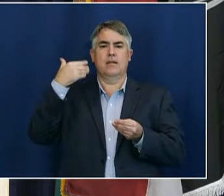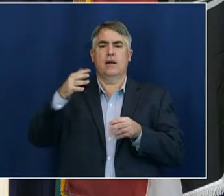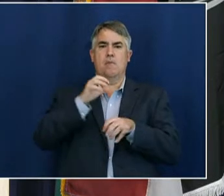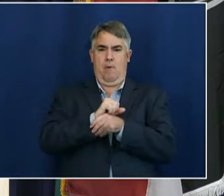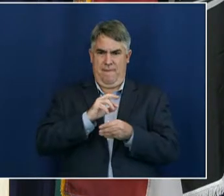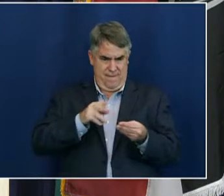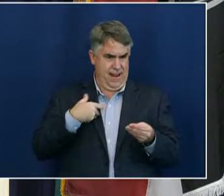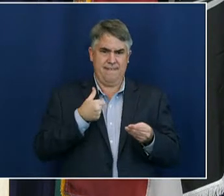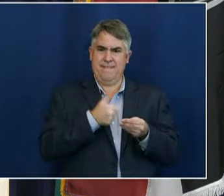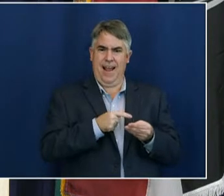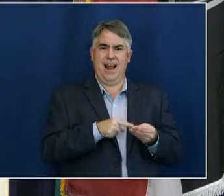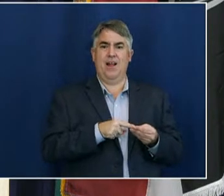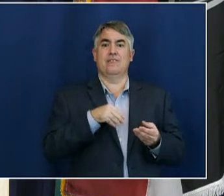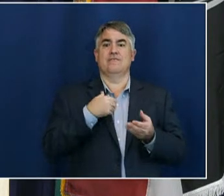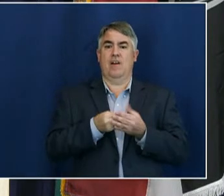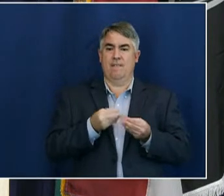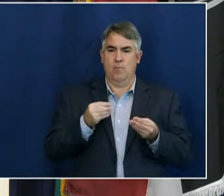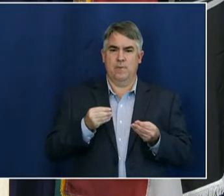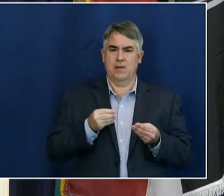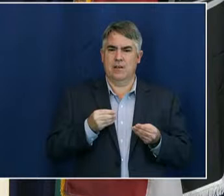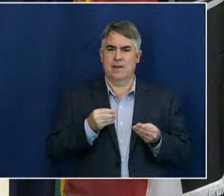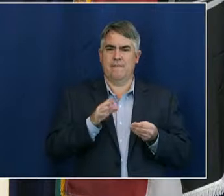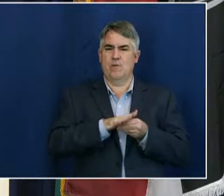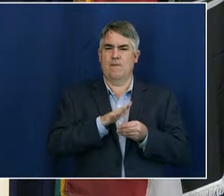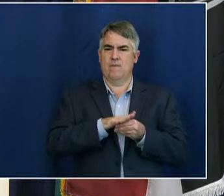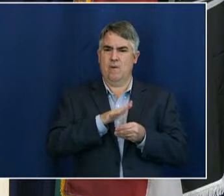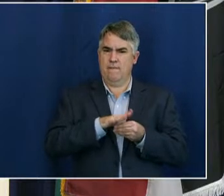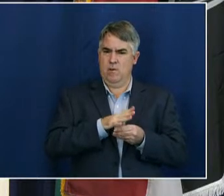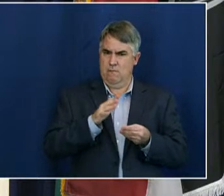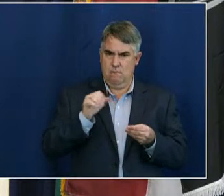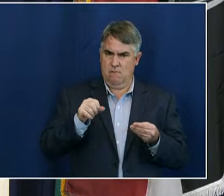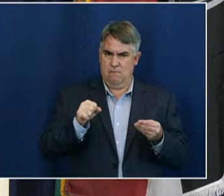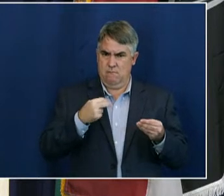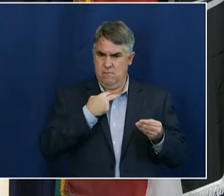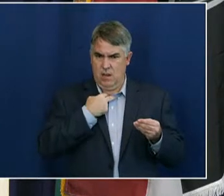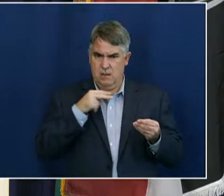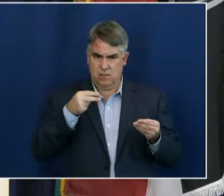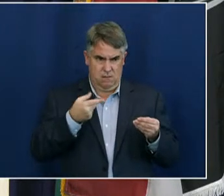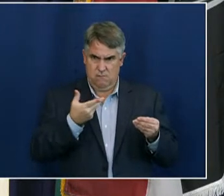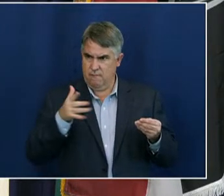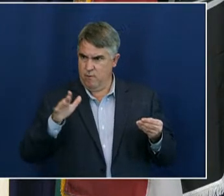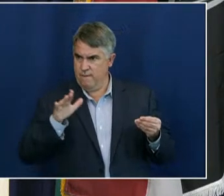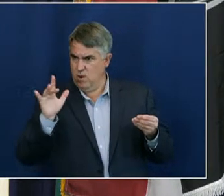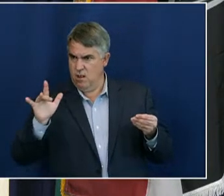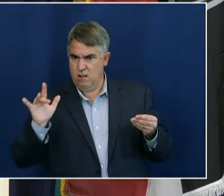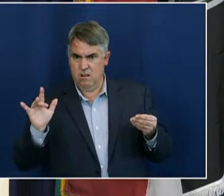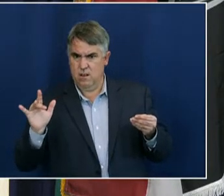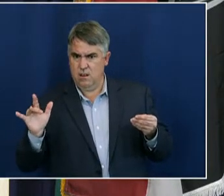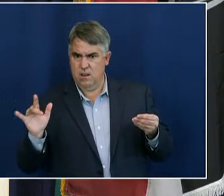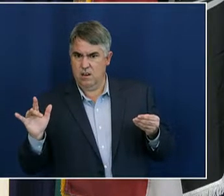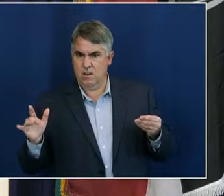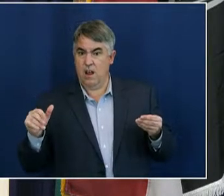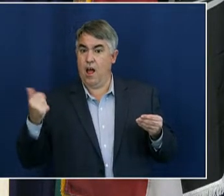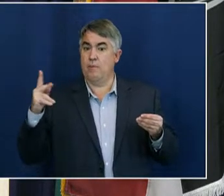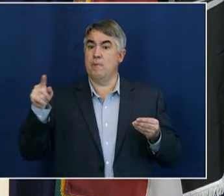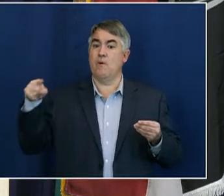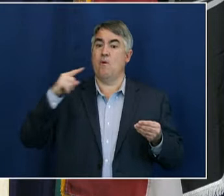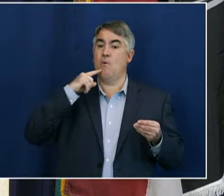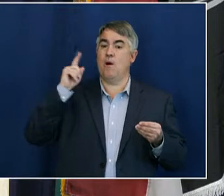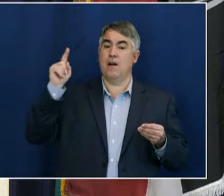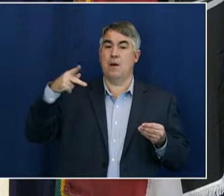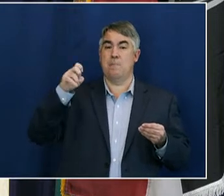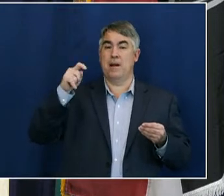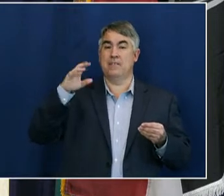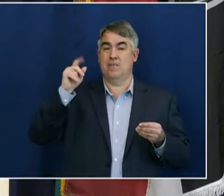try to schedule that and just cannot seem to make an appointment. I've spoken to others who were vaccinated at the Petco Super Site, and they seem to be getting